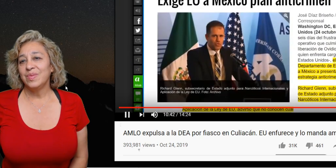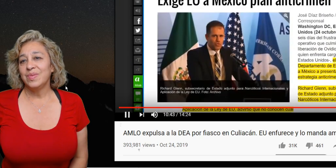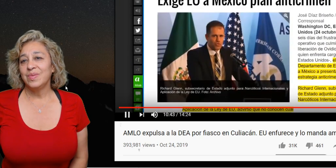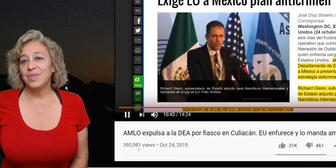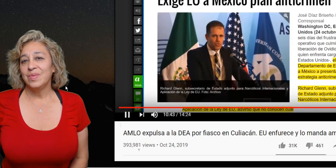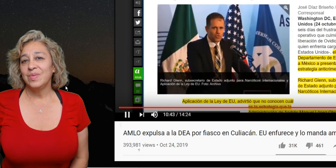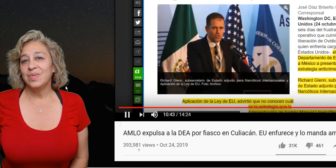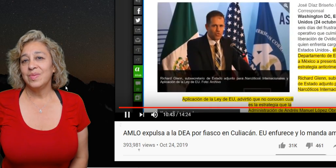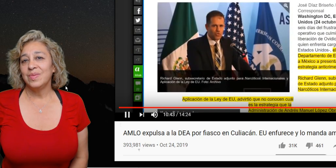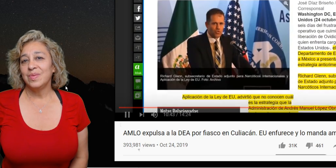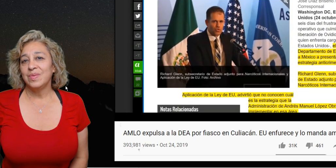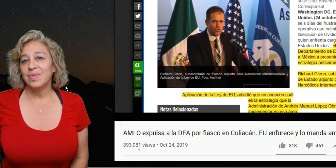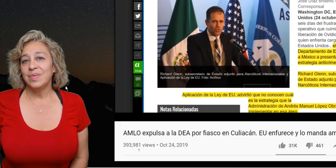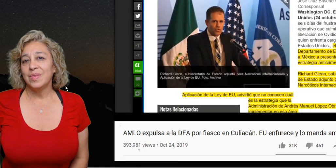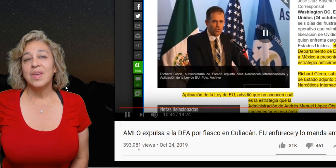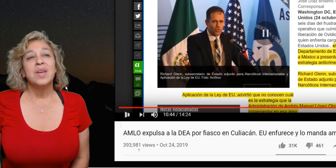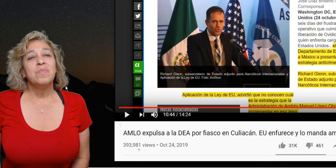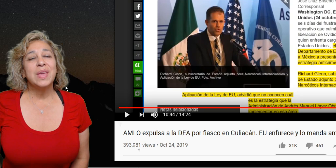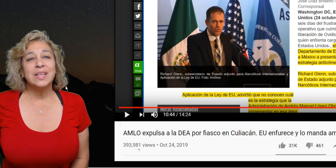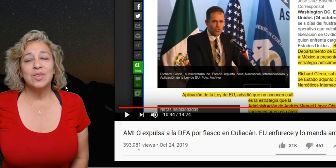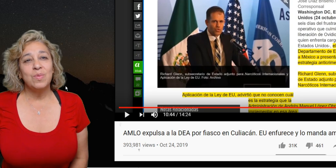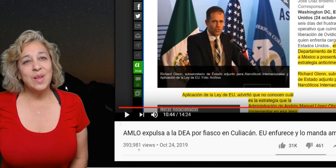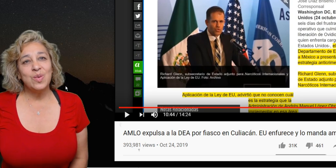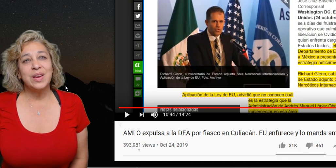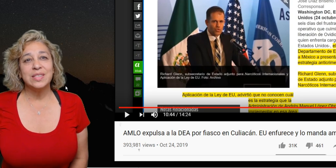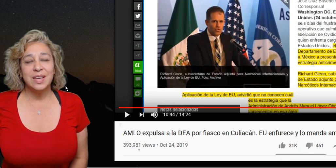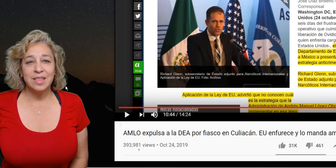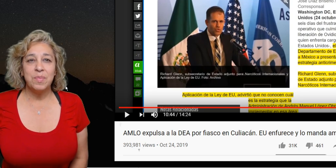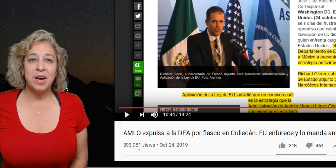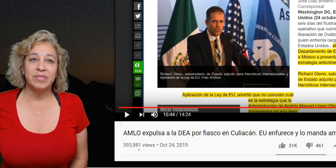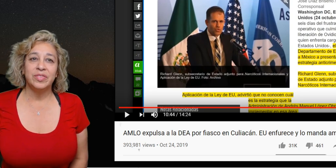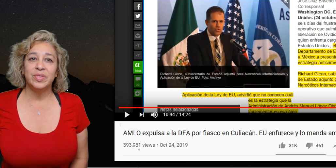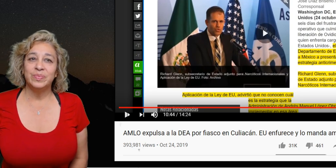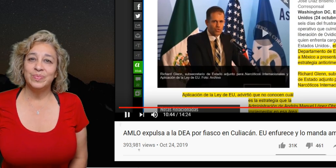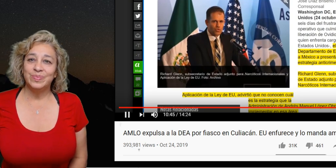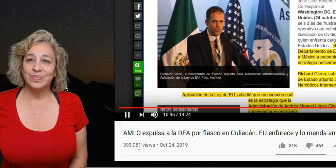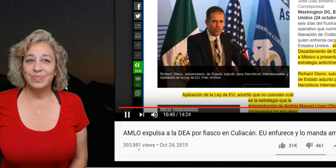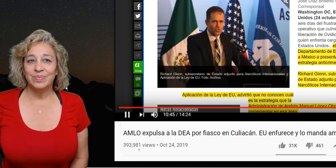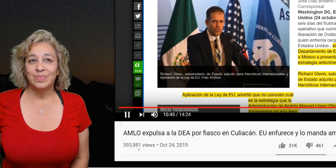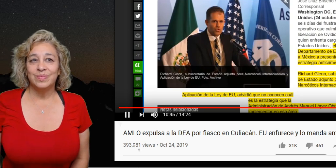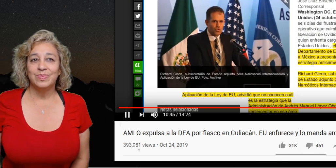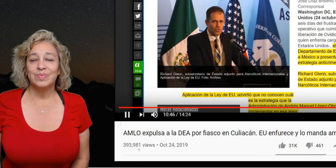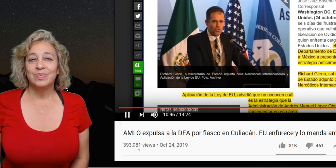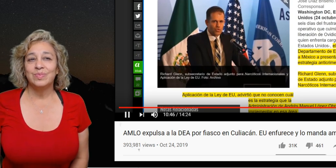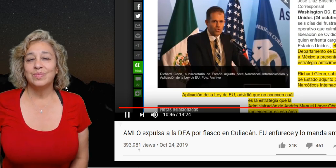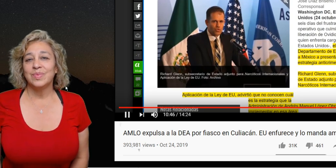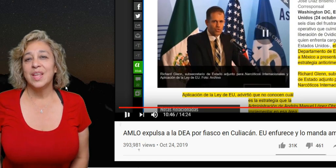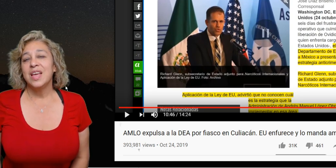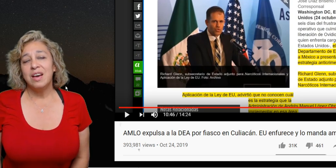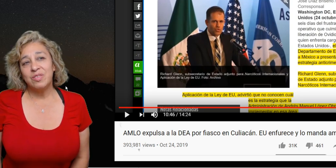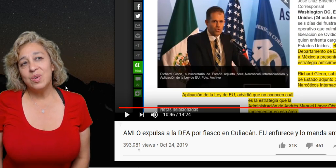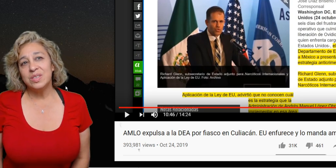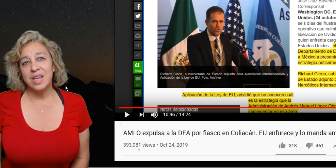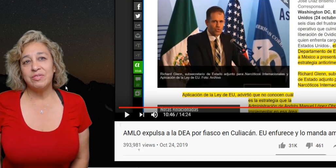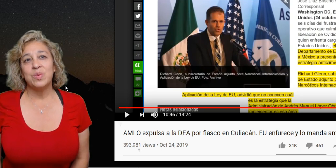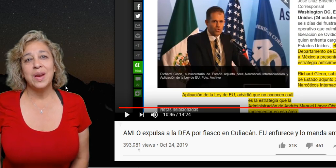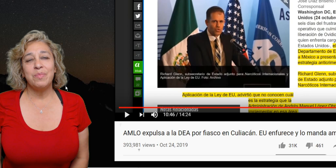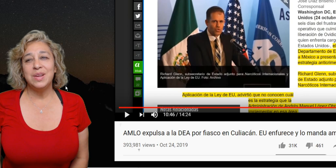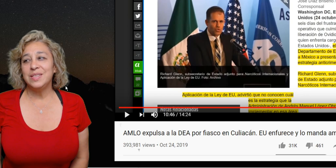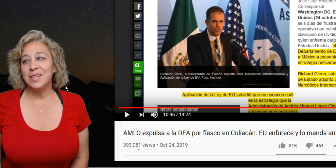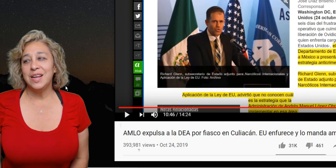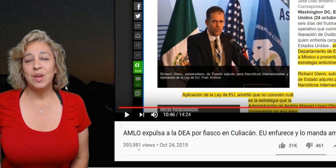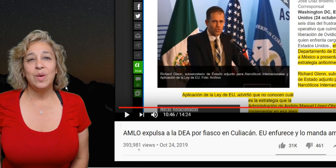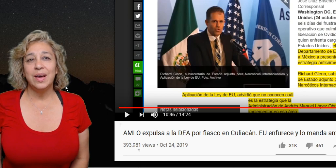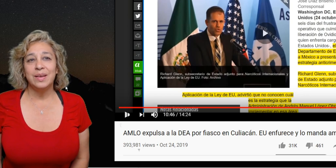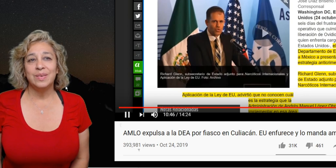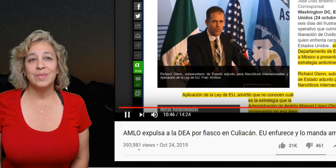Obrador los ha cortado. Because Obrador has cut them off. Claro, después de lo de Sinaloa. Of course, after what happened